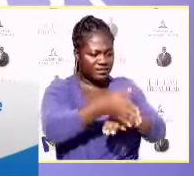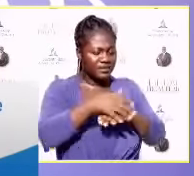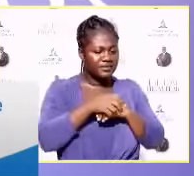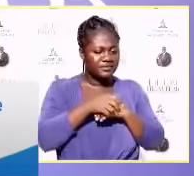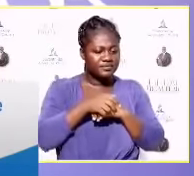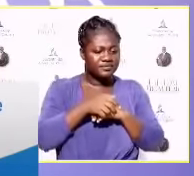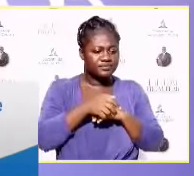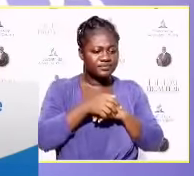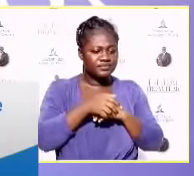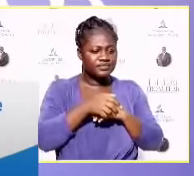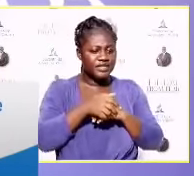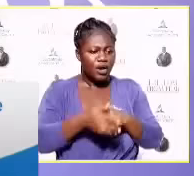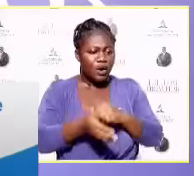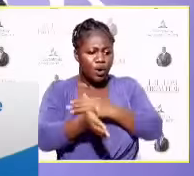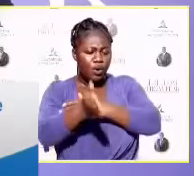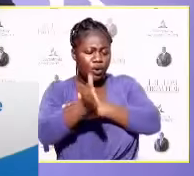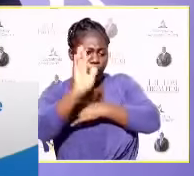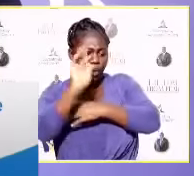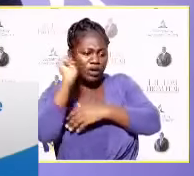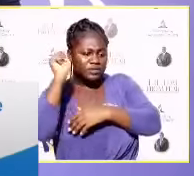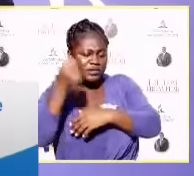daughters were born unto them,